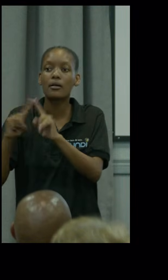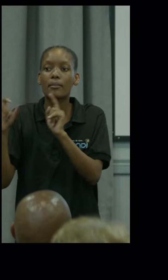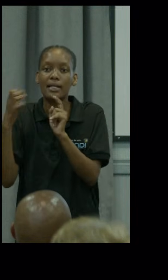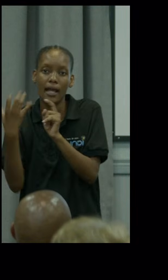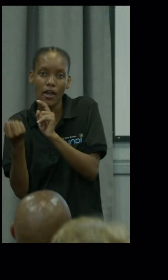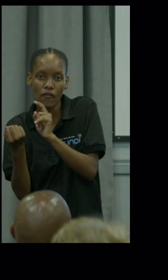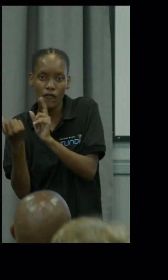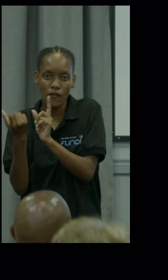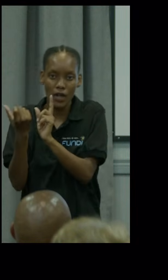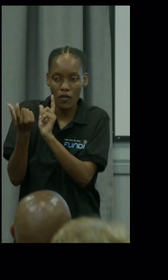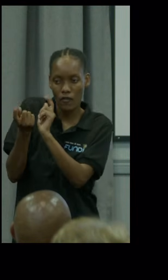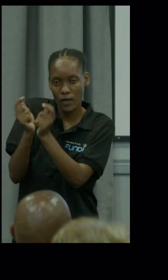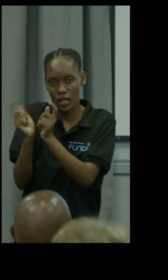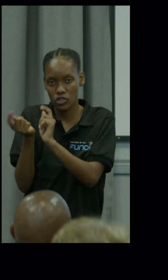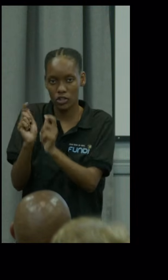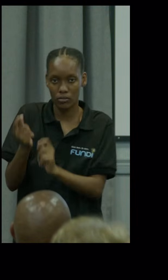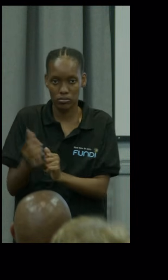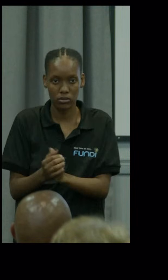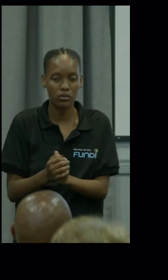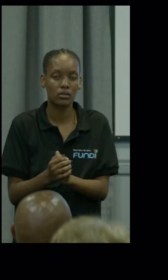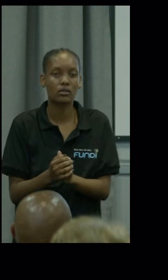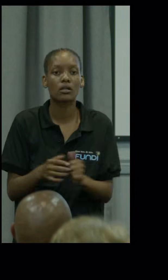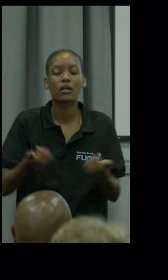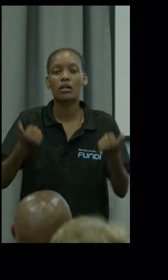vertically. Next slide.